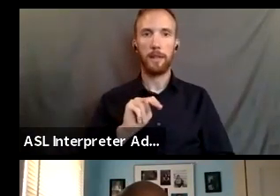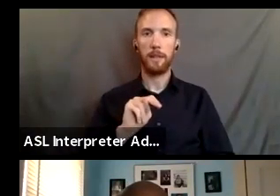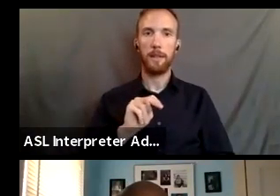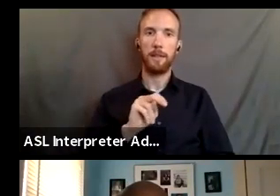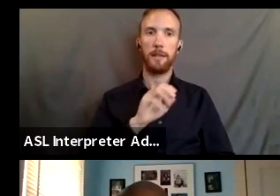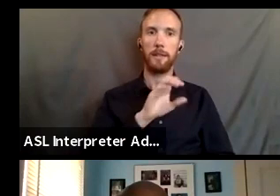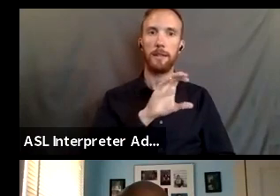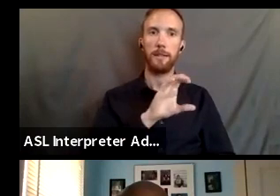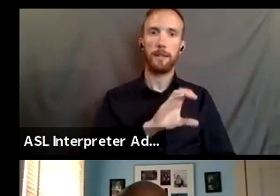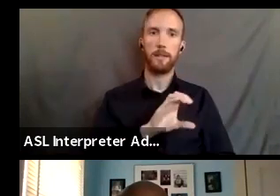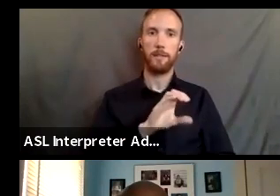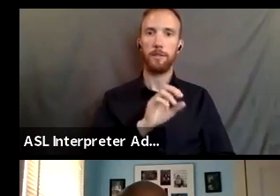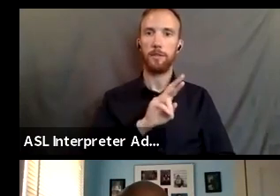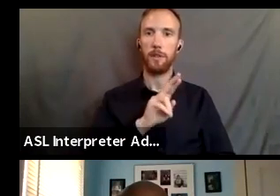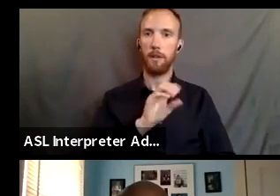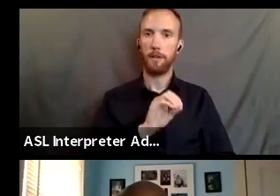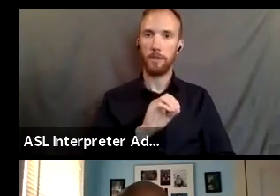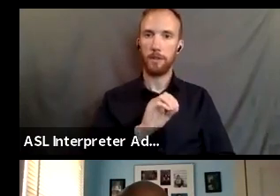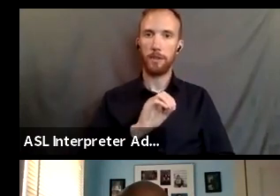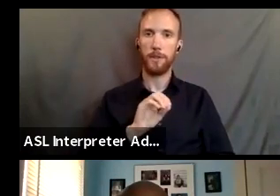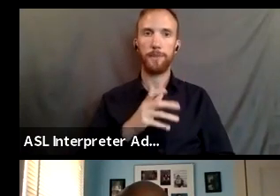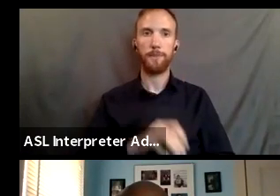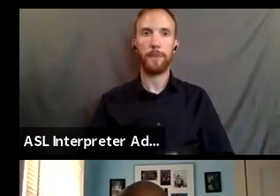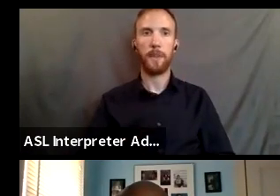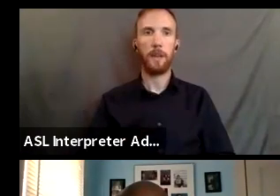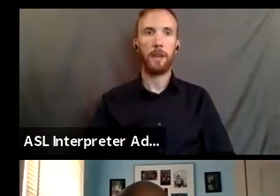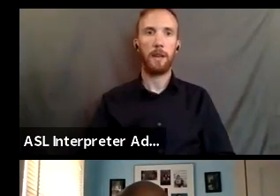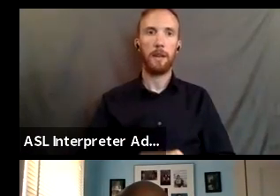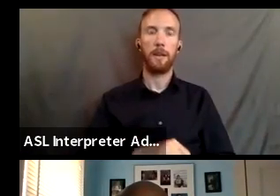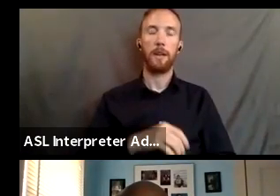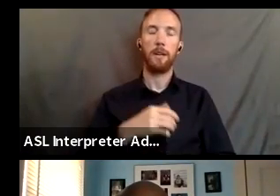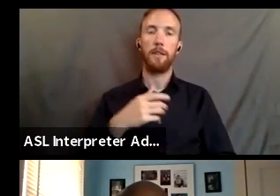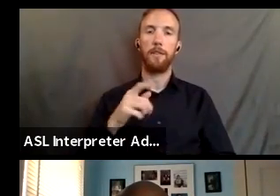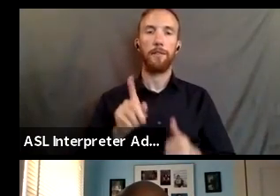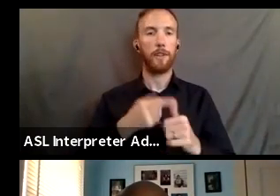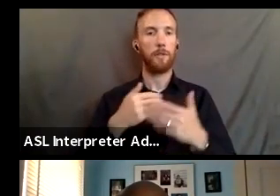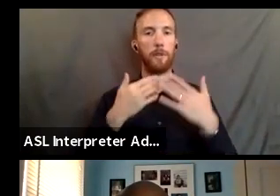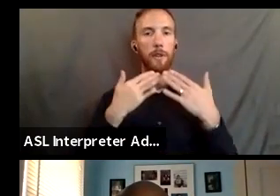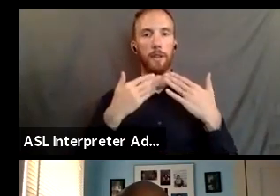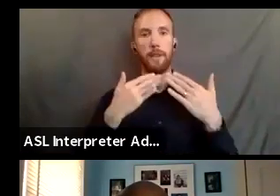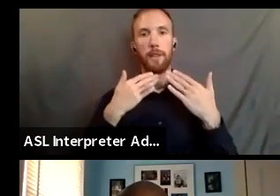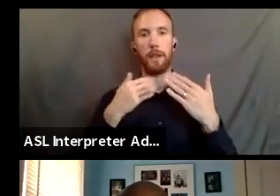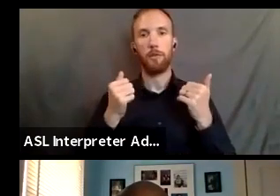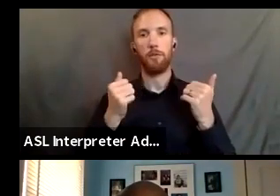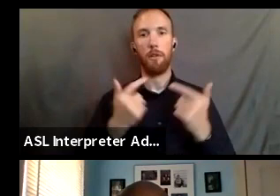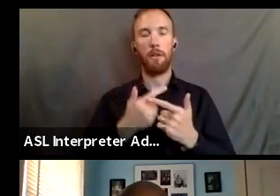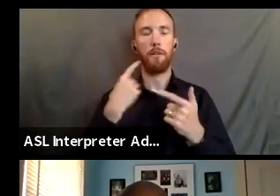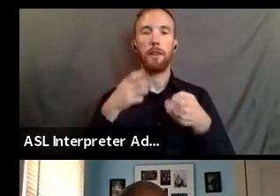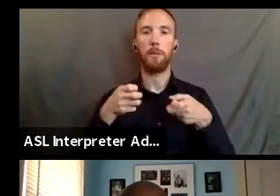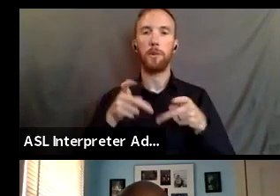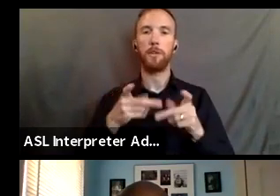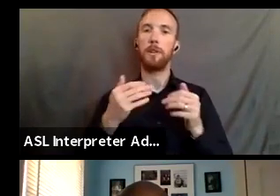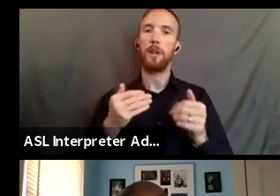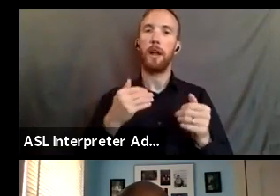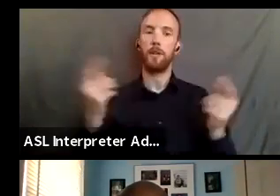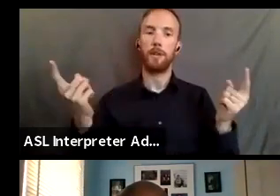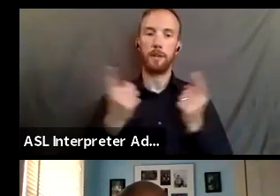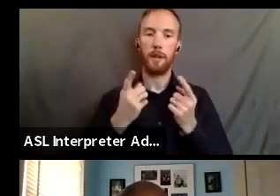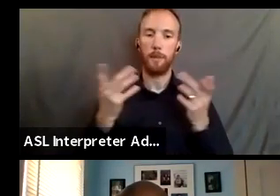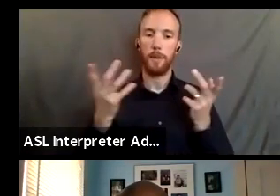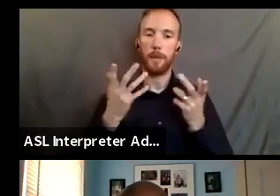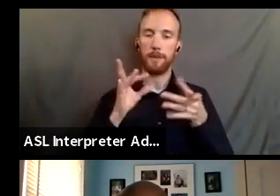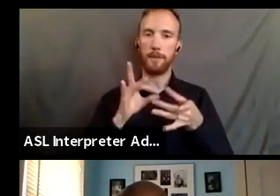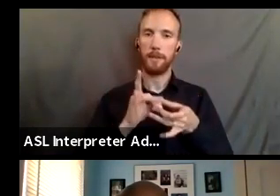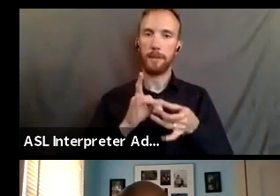officer latonya mcdade first of all i want to thank you all for again allowing us to come before you and speak when we were here last